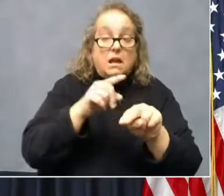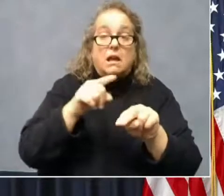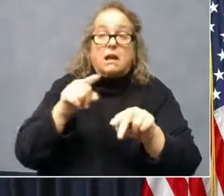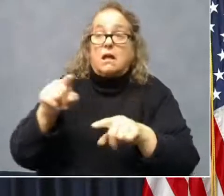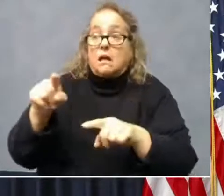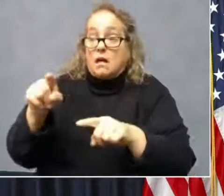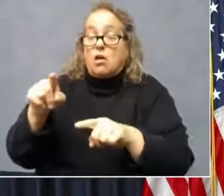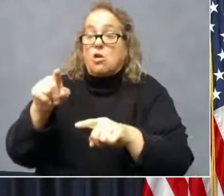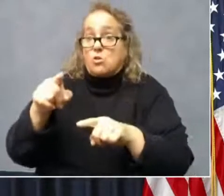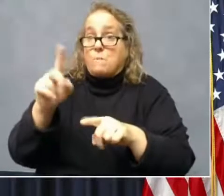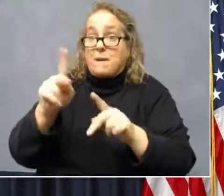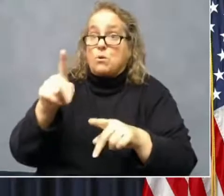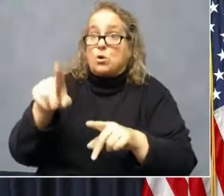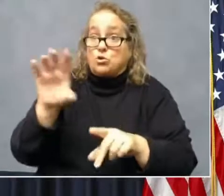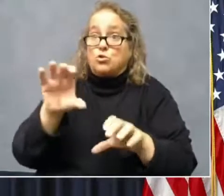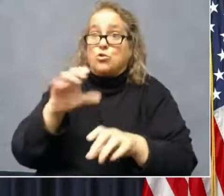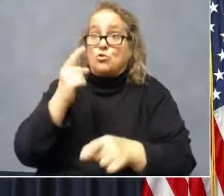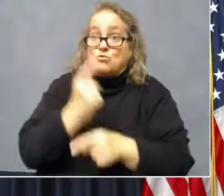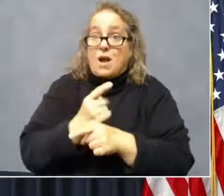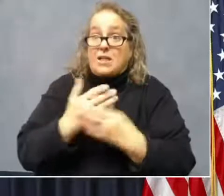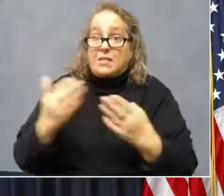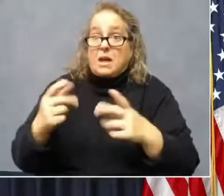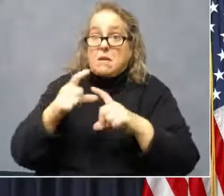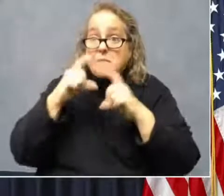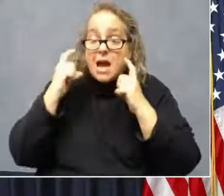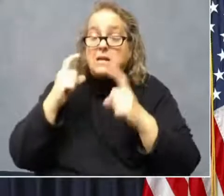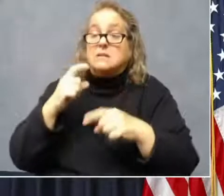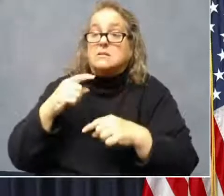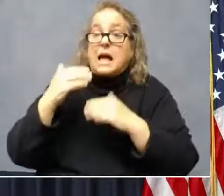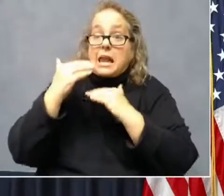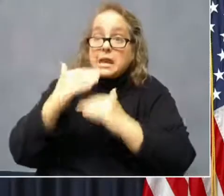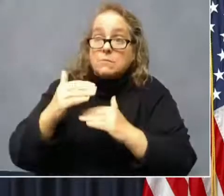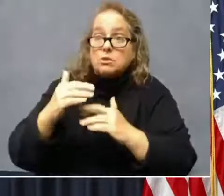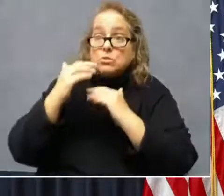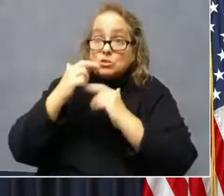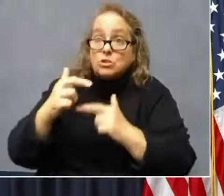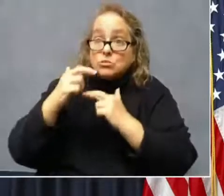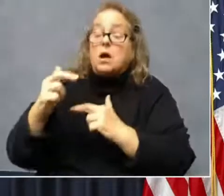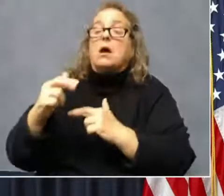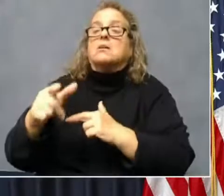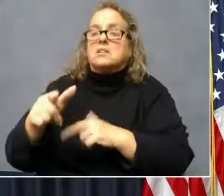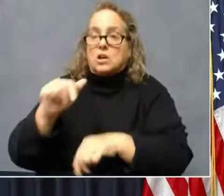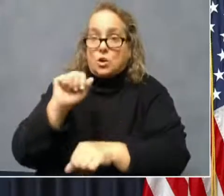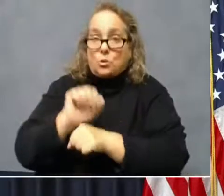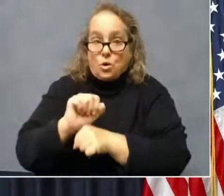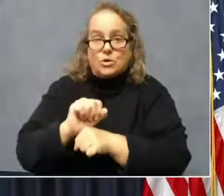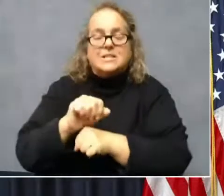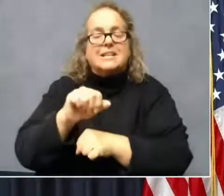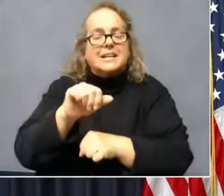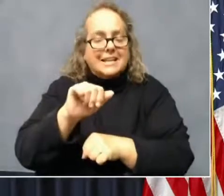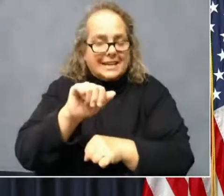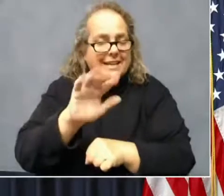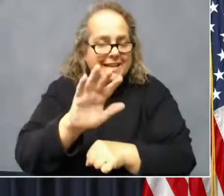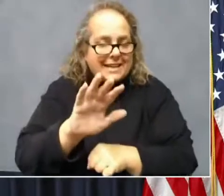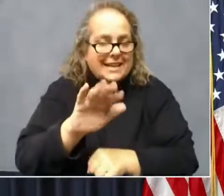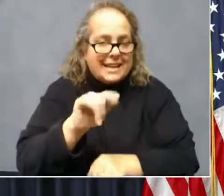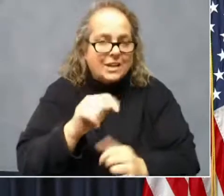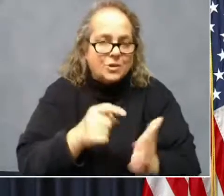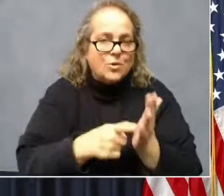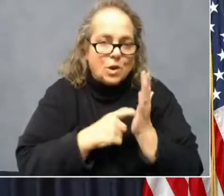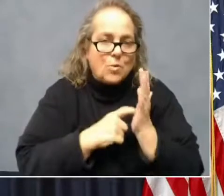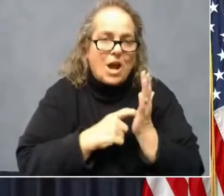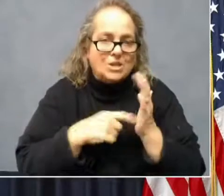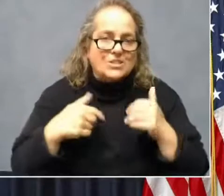everybody else around the country needs to do exactly what we have done. Yes, it requires sacrifice. Yes, it's unfair that that